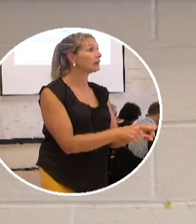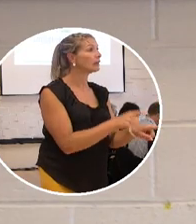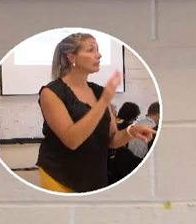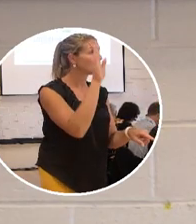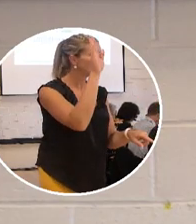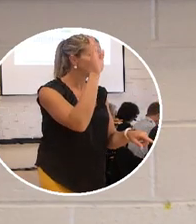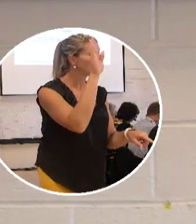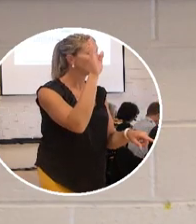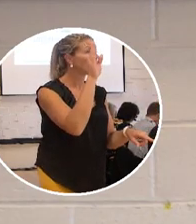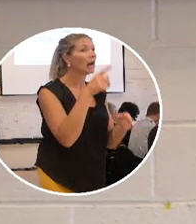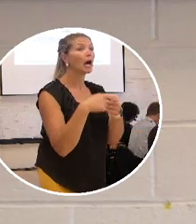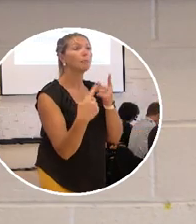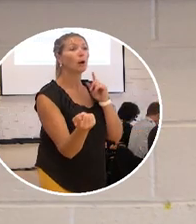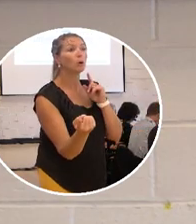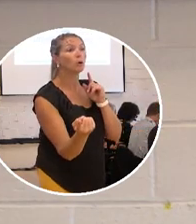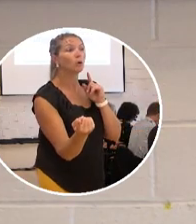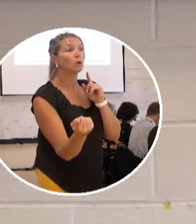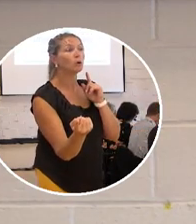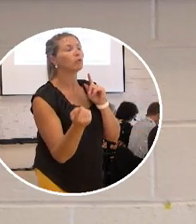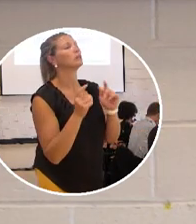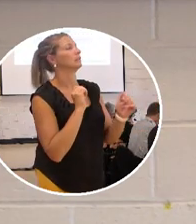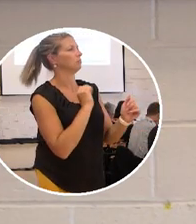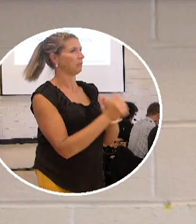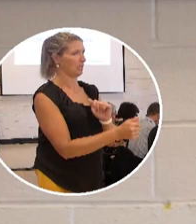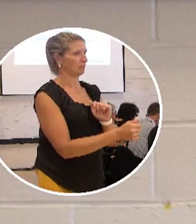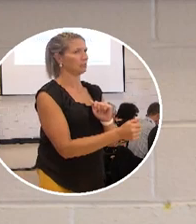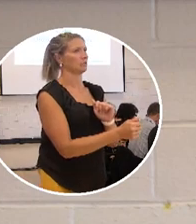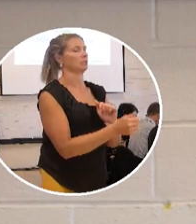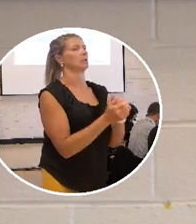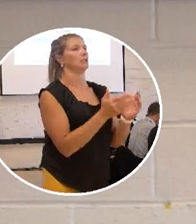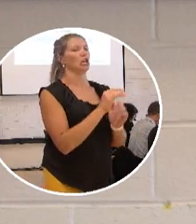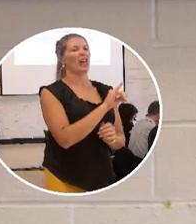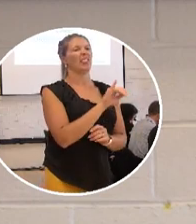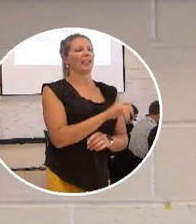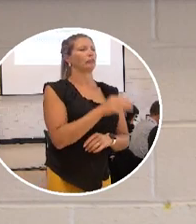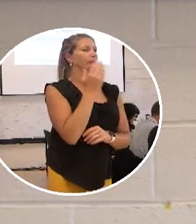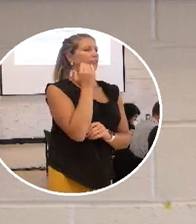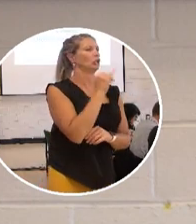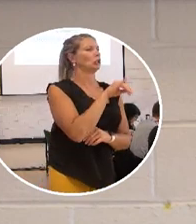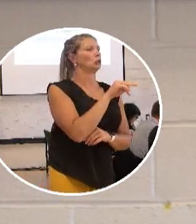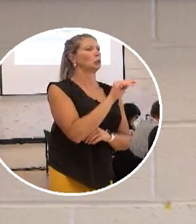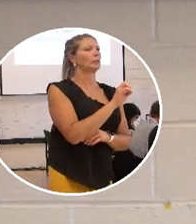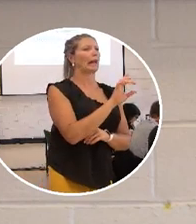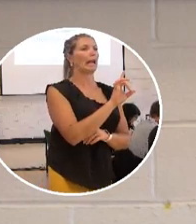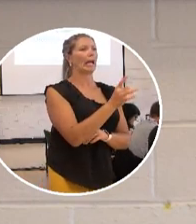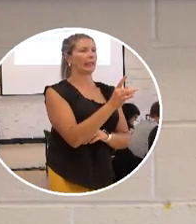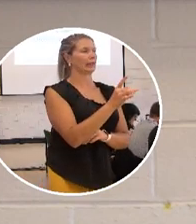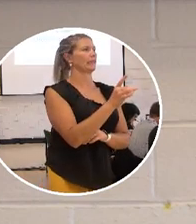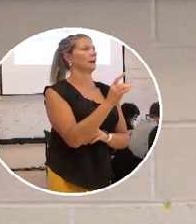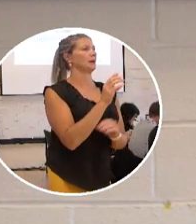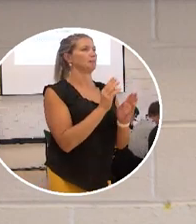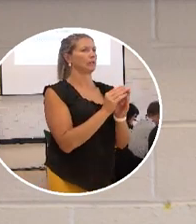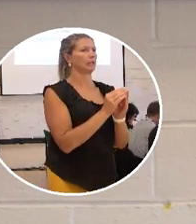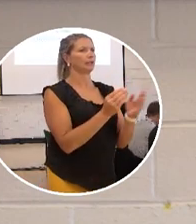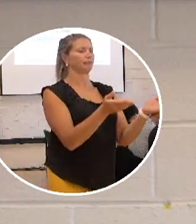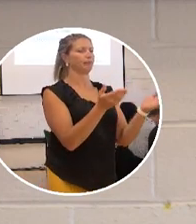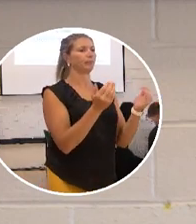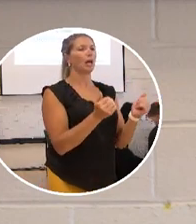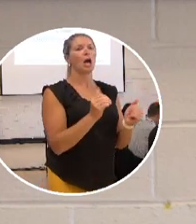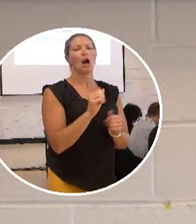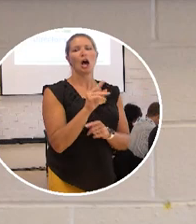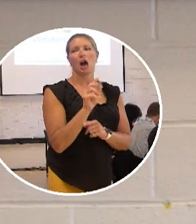Those against? Motion carries. So that was the June 8th meeting. Now 3.2 is the August 5th